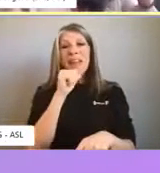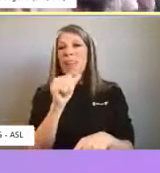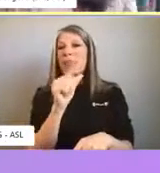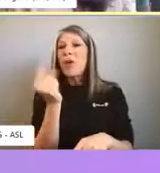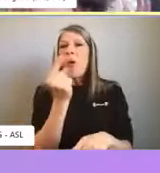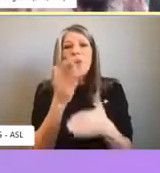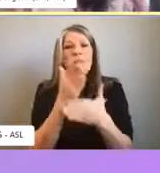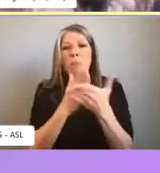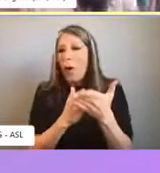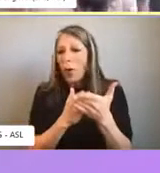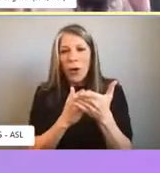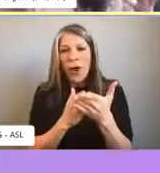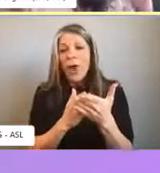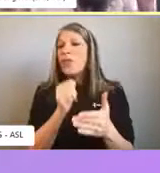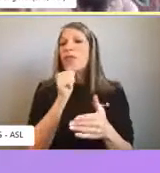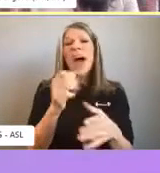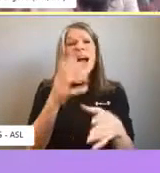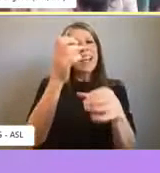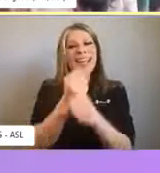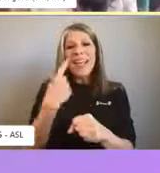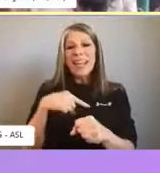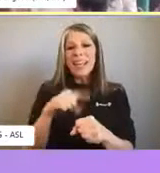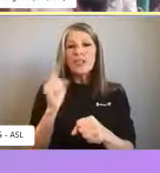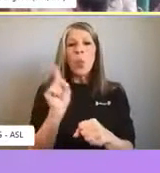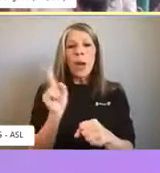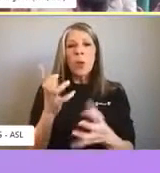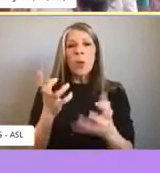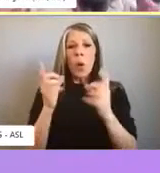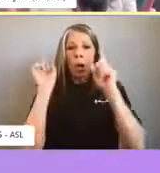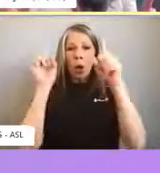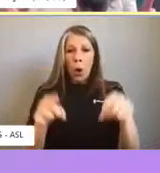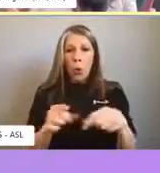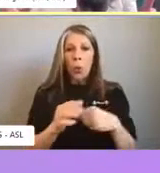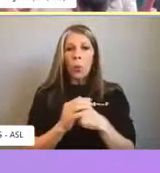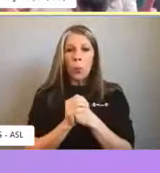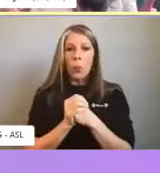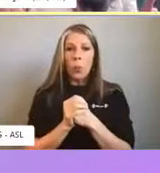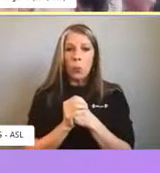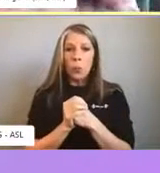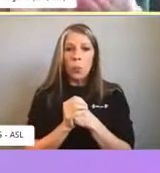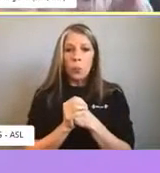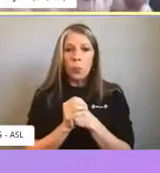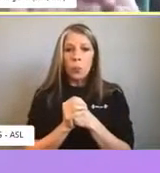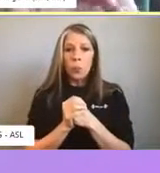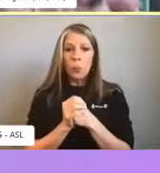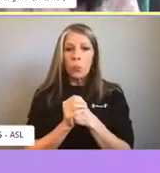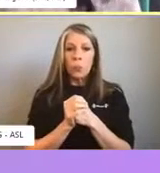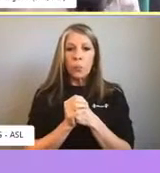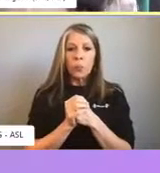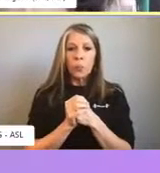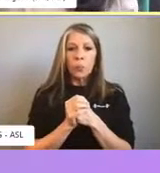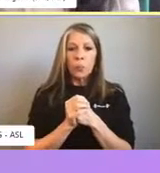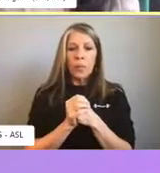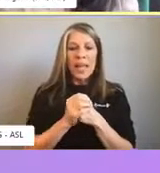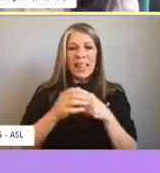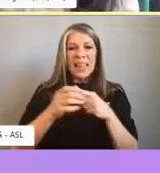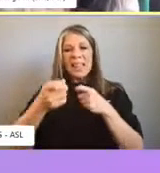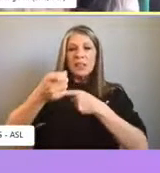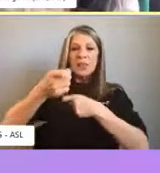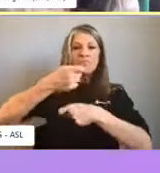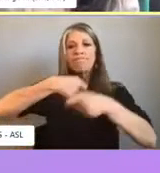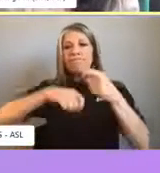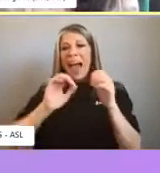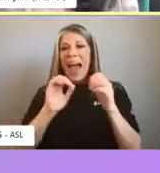piece, and they're not going to get us where we need to be. So let's switch around how we're going to talk about